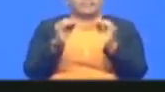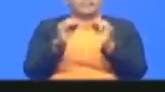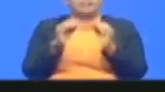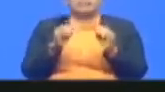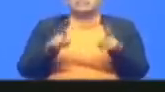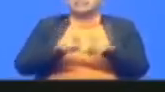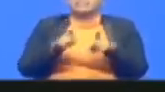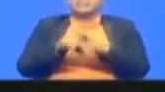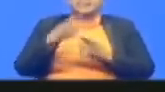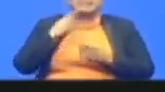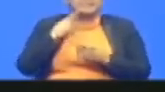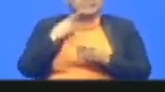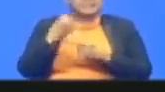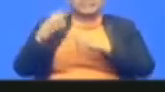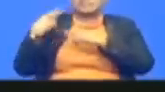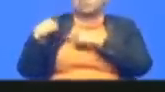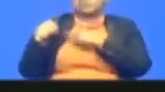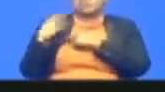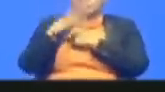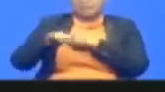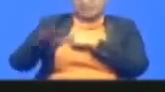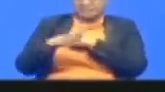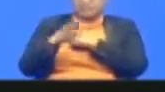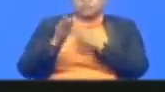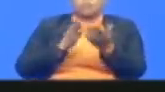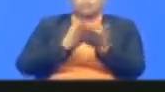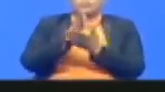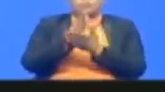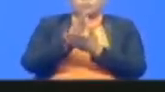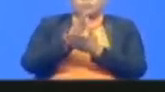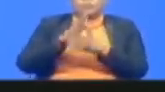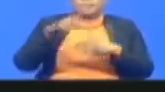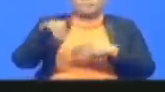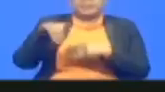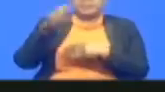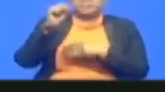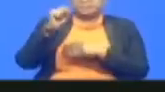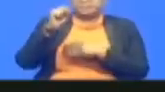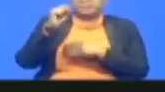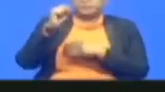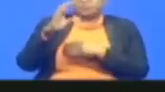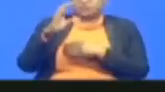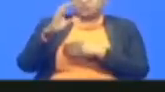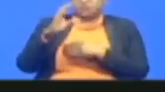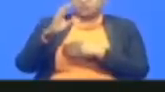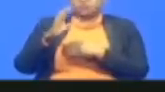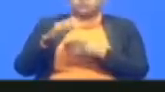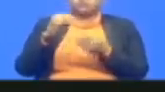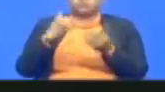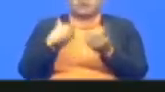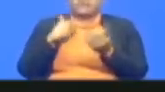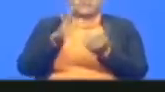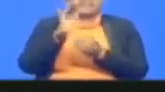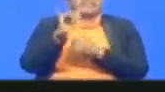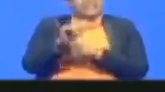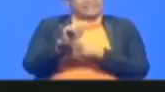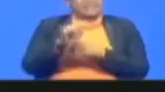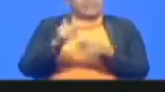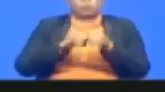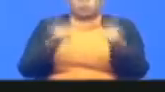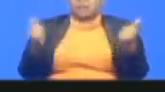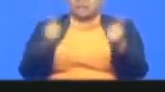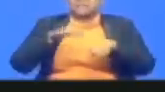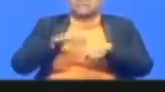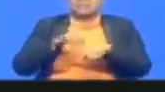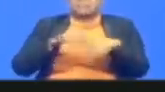is the responsibility of Parliament through the Parliamentary Service Commission to facilitate their stay and well-being outside of